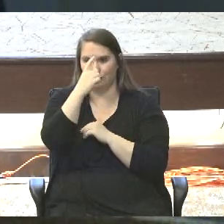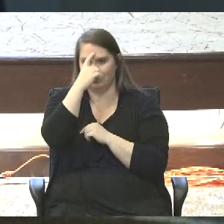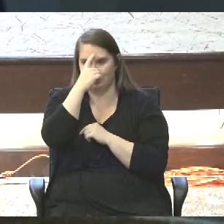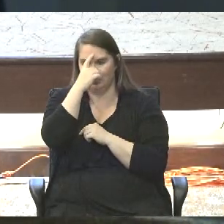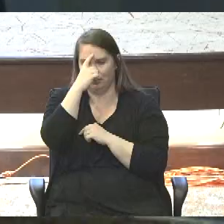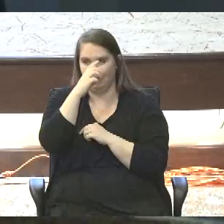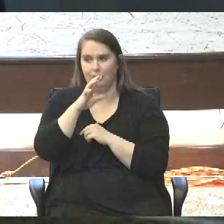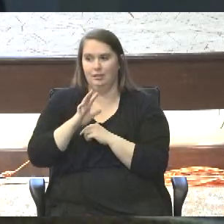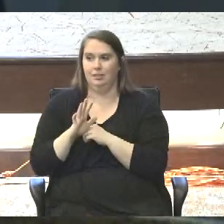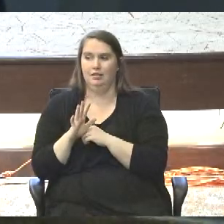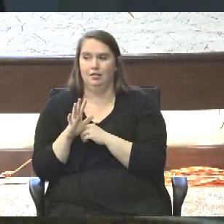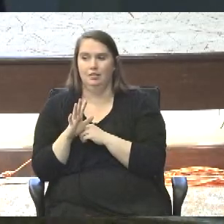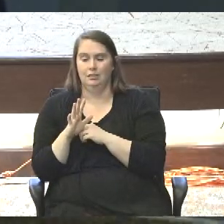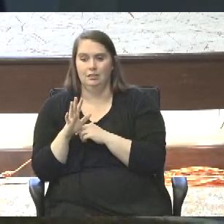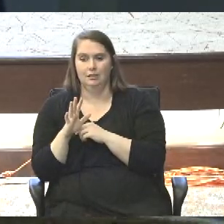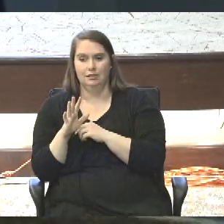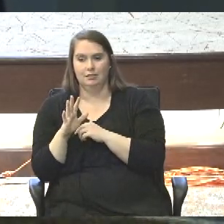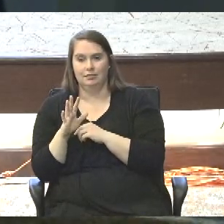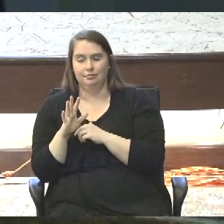picture, it's